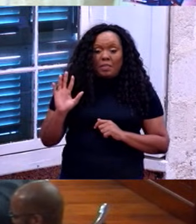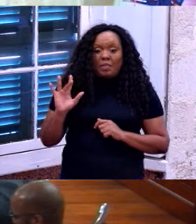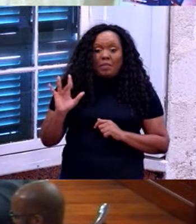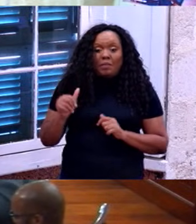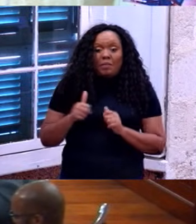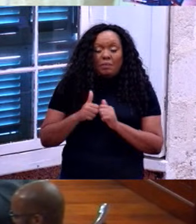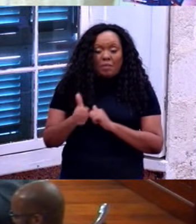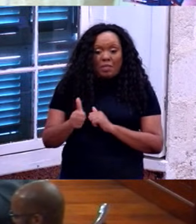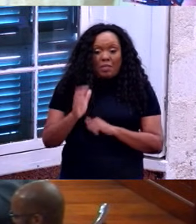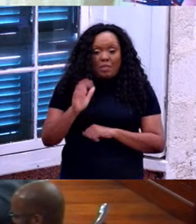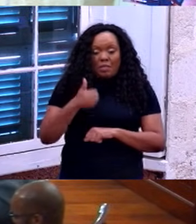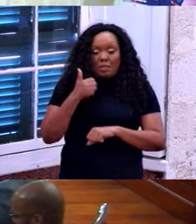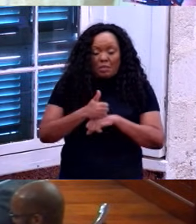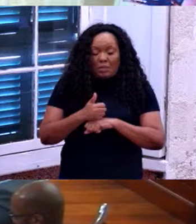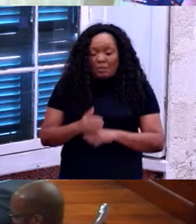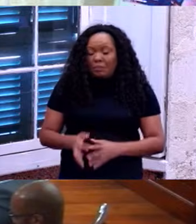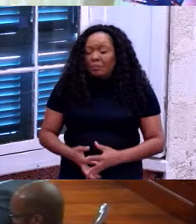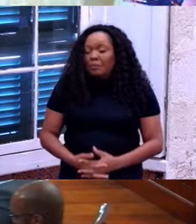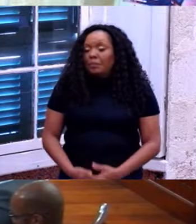and so cited.